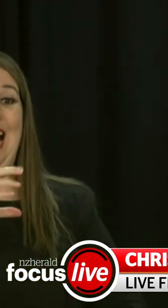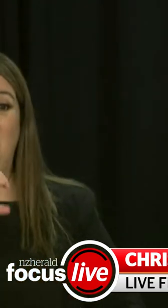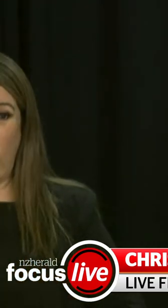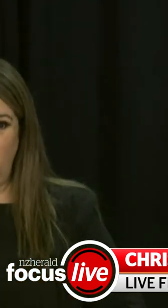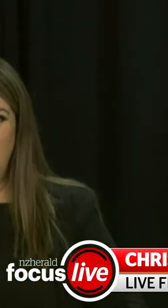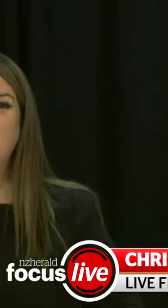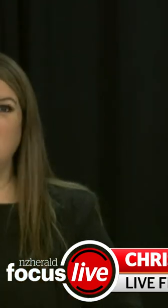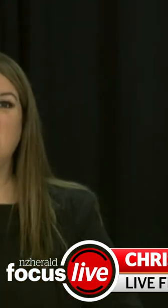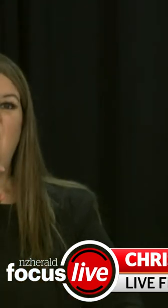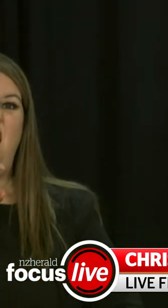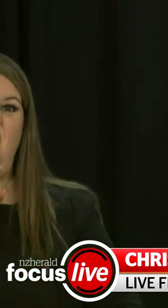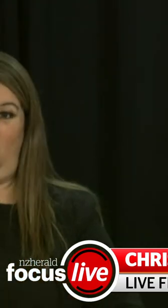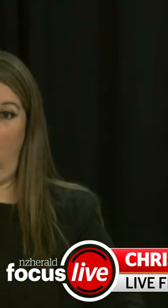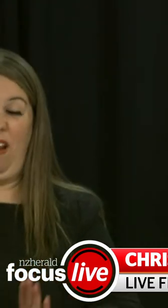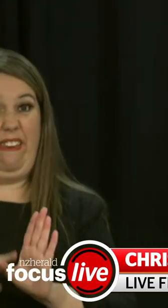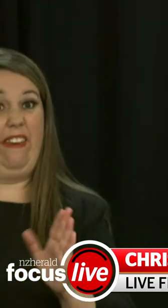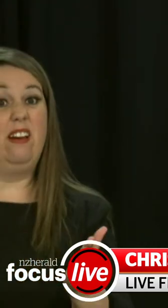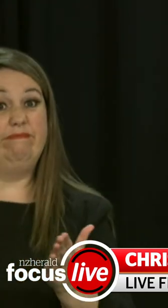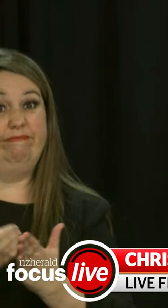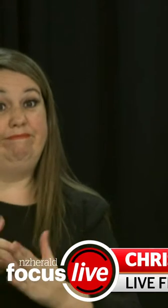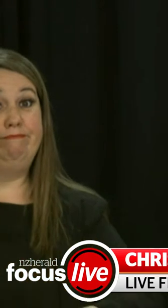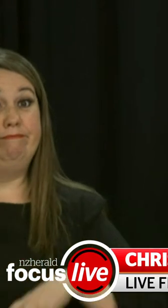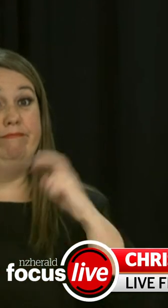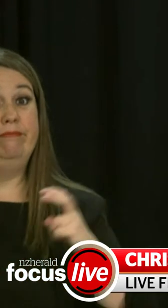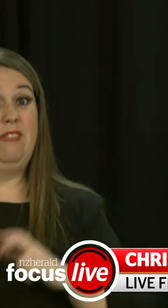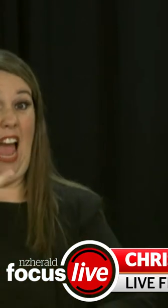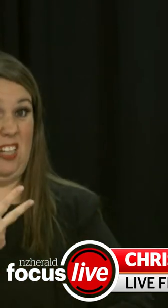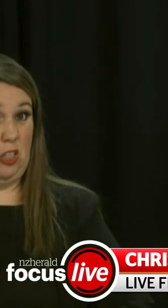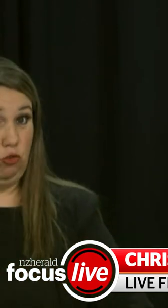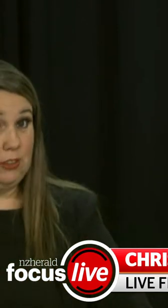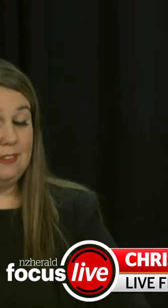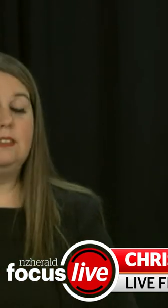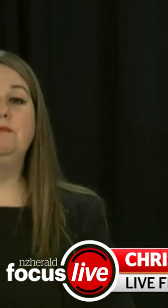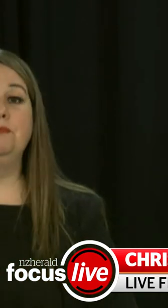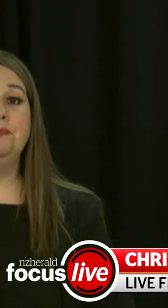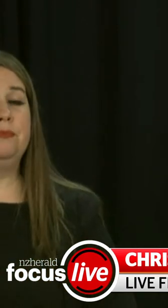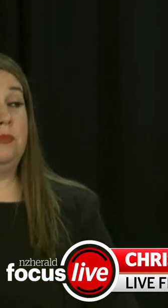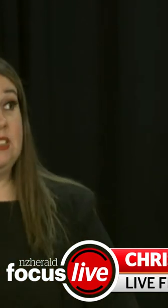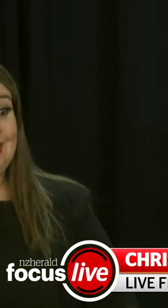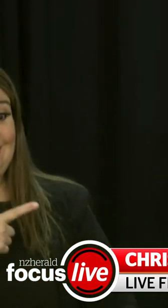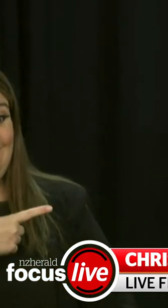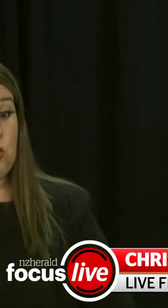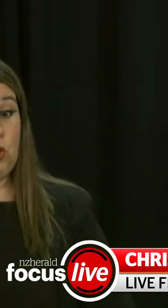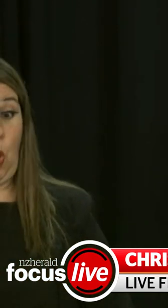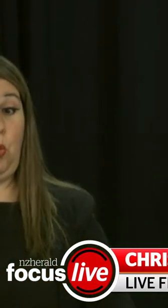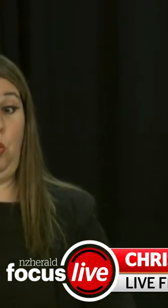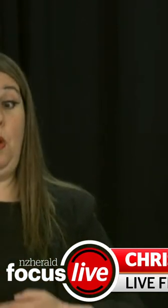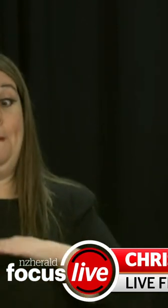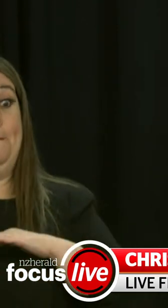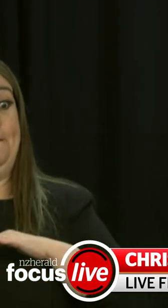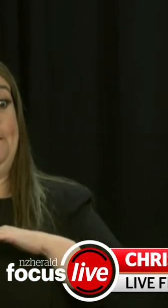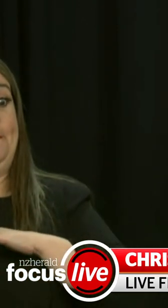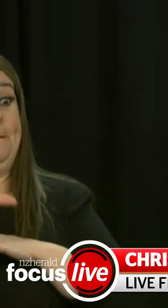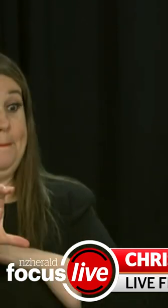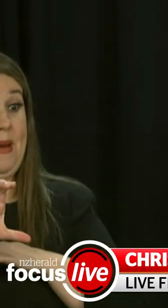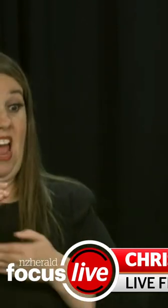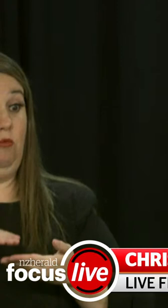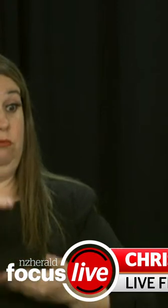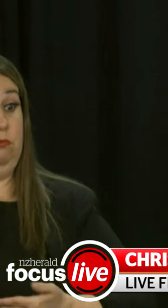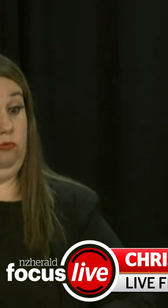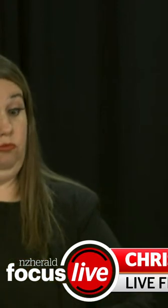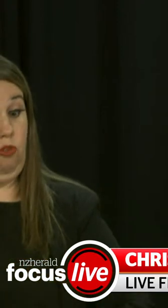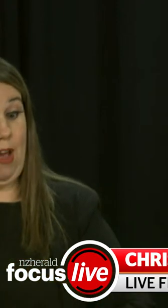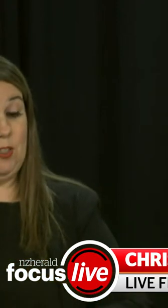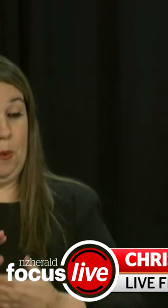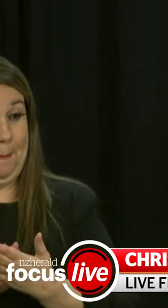Over the last year. That's the number we need to build upon. Are you satisfied that this pay rise will stop that flow of